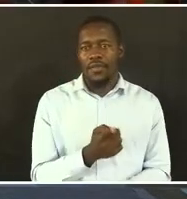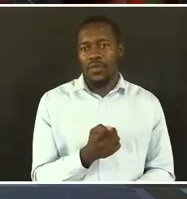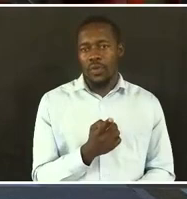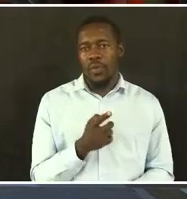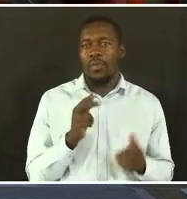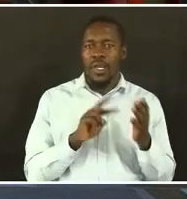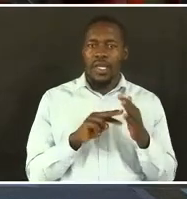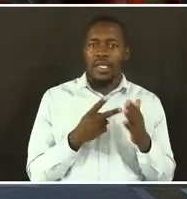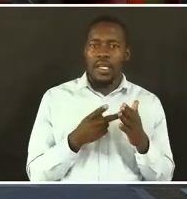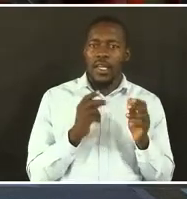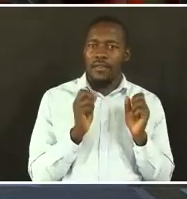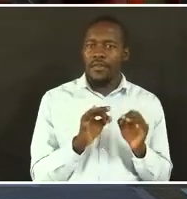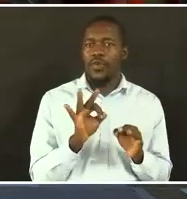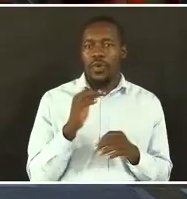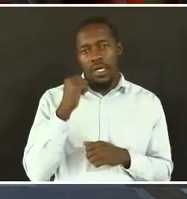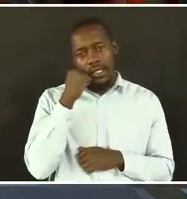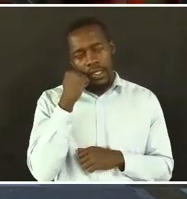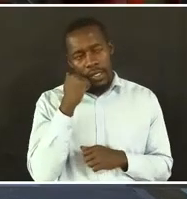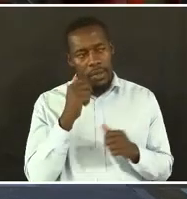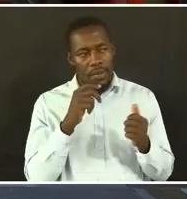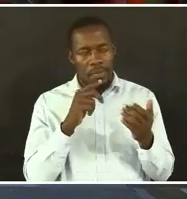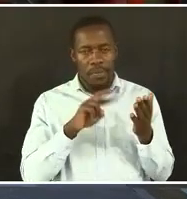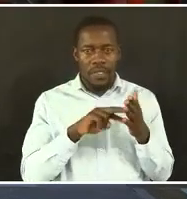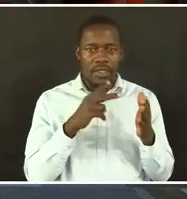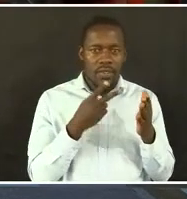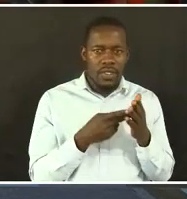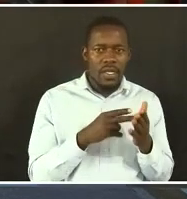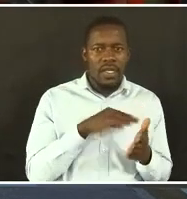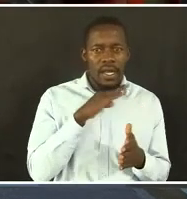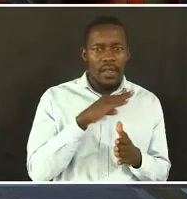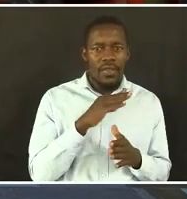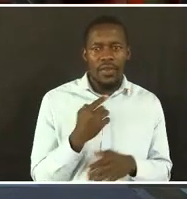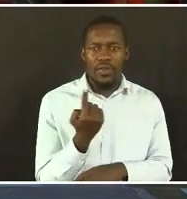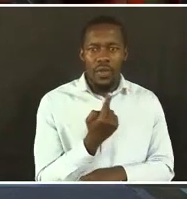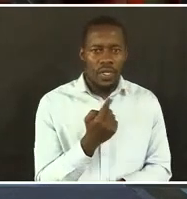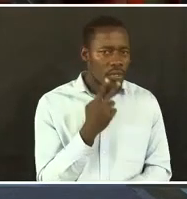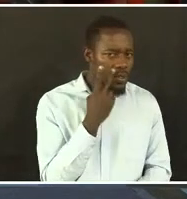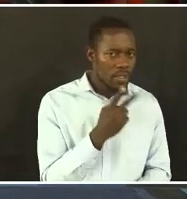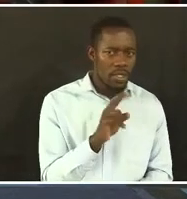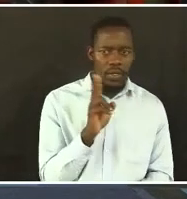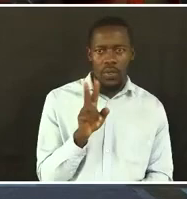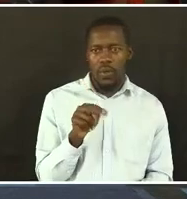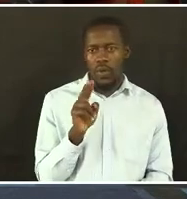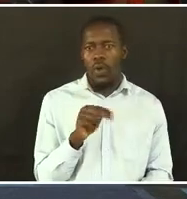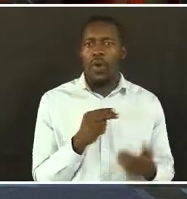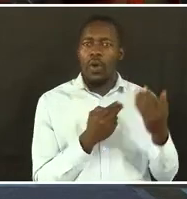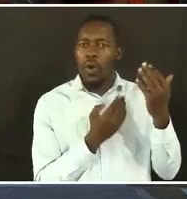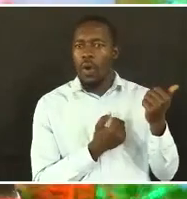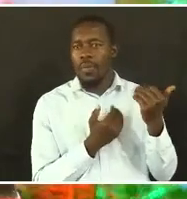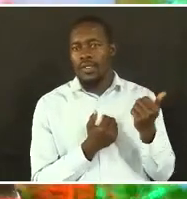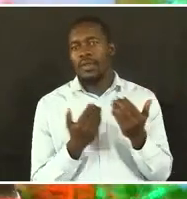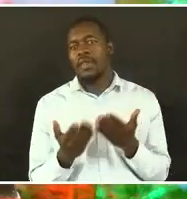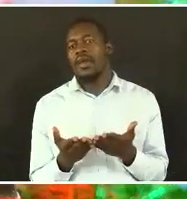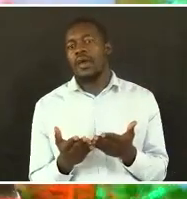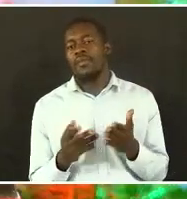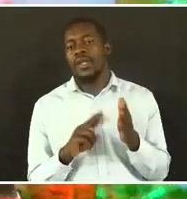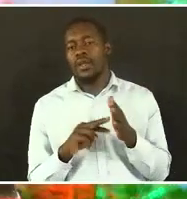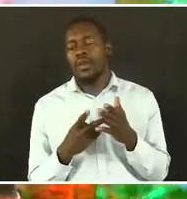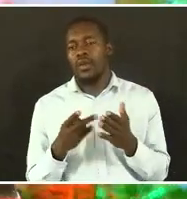doesn't exist. It only means that God exists, and God can be able to do you much more than